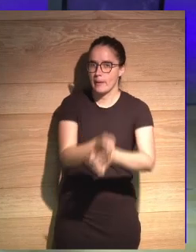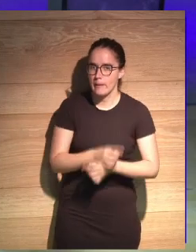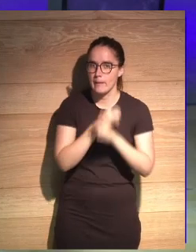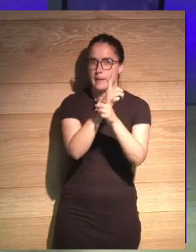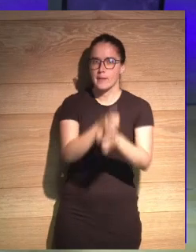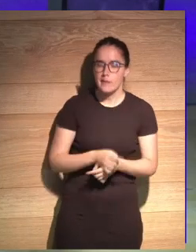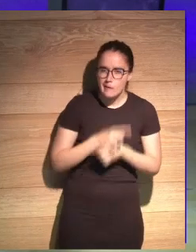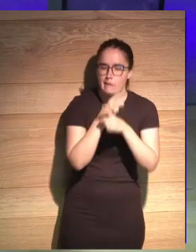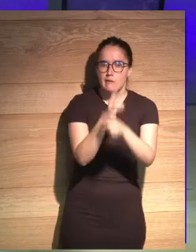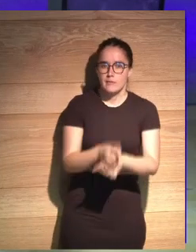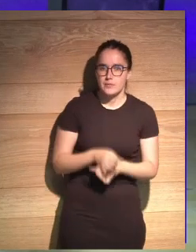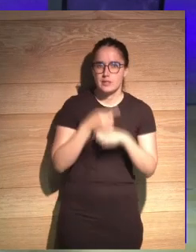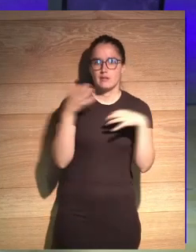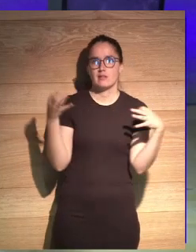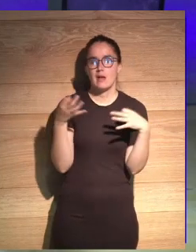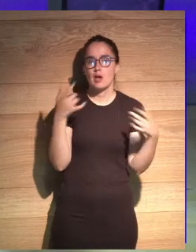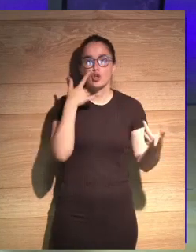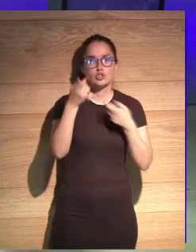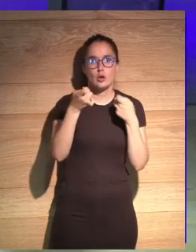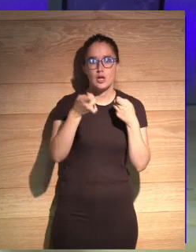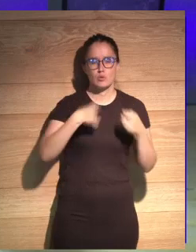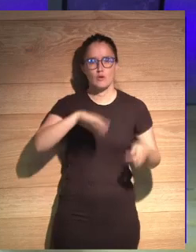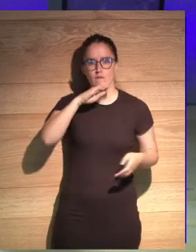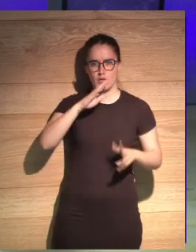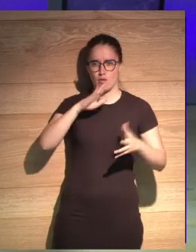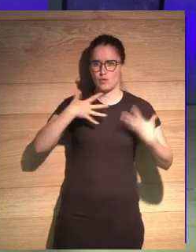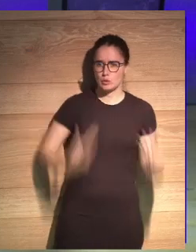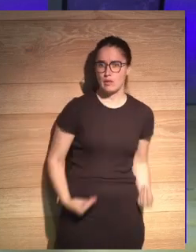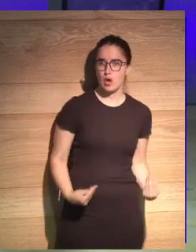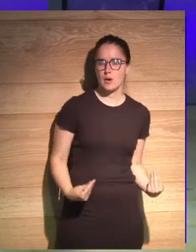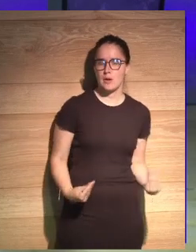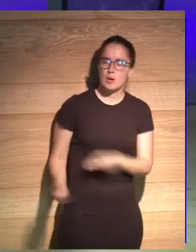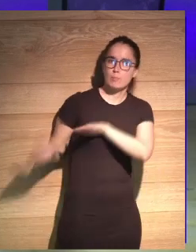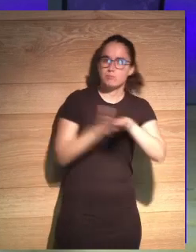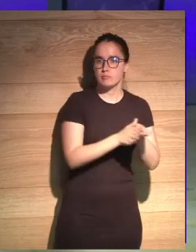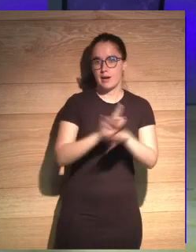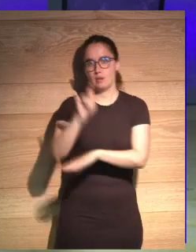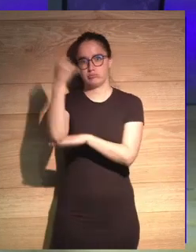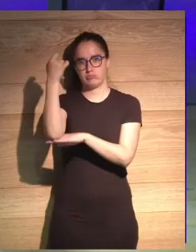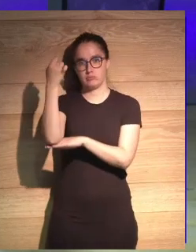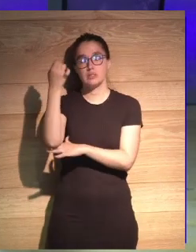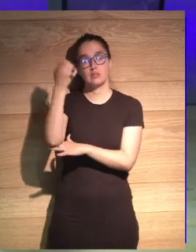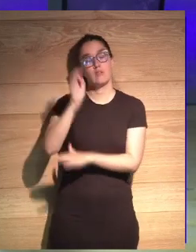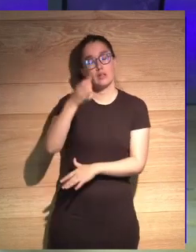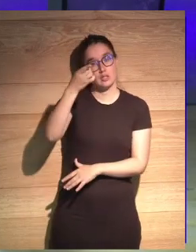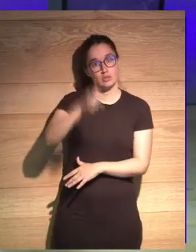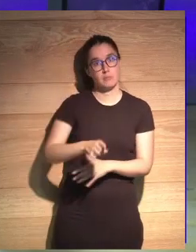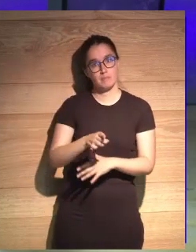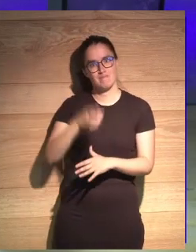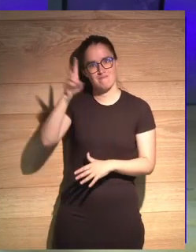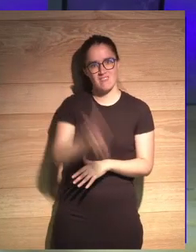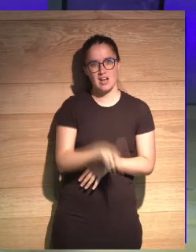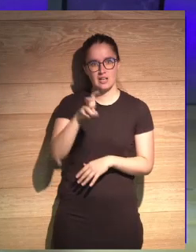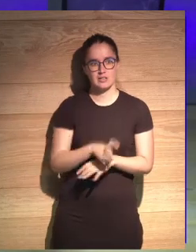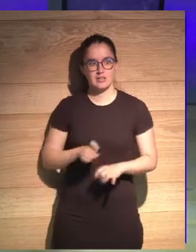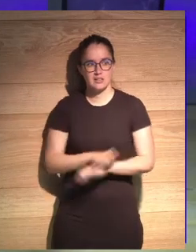we don't success. First, we have to keep on trying and have to overcome our frustration to be able to